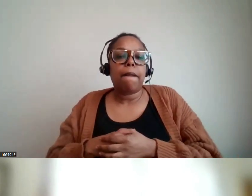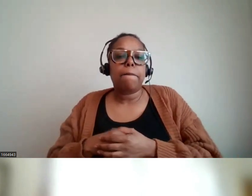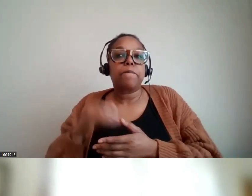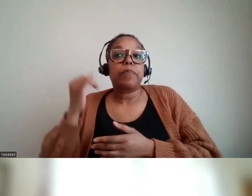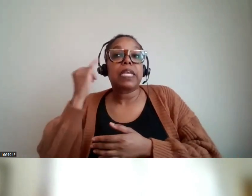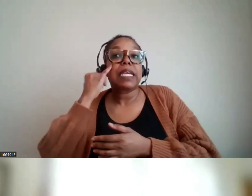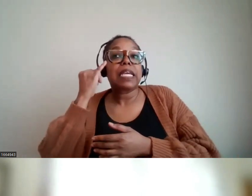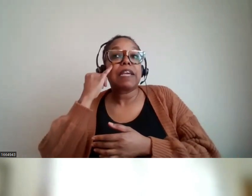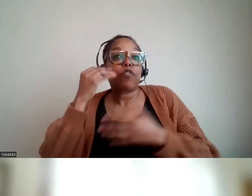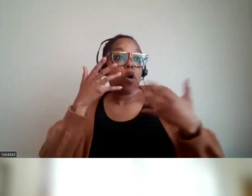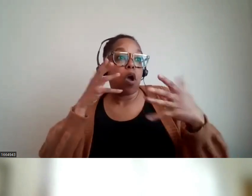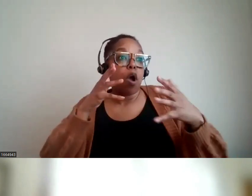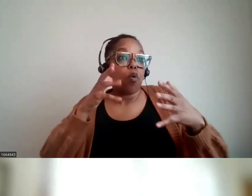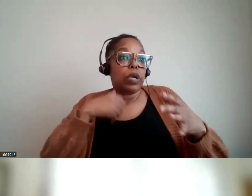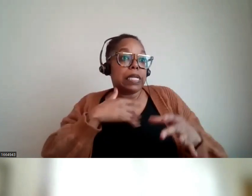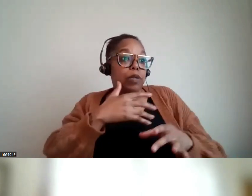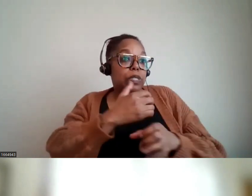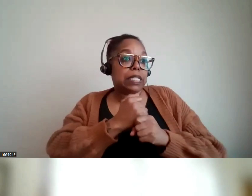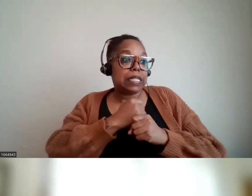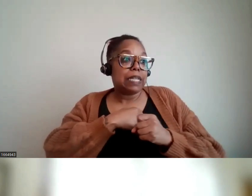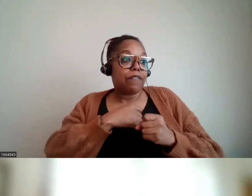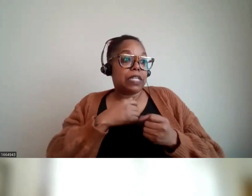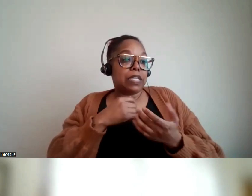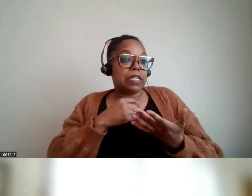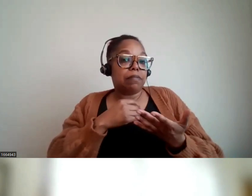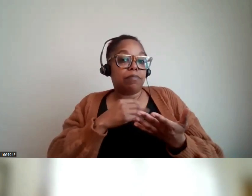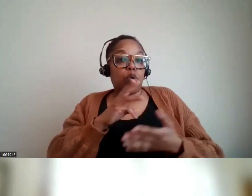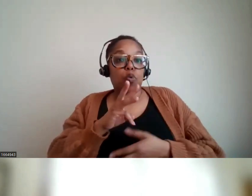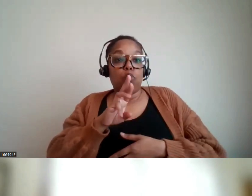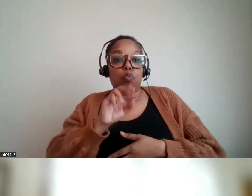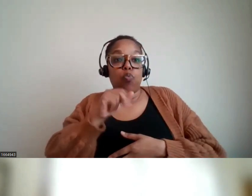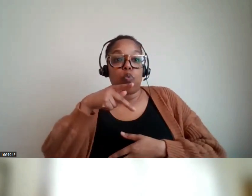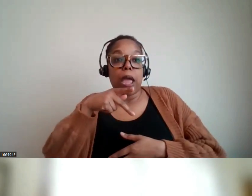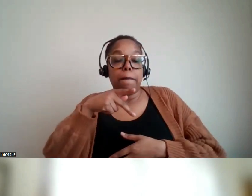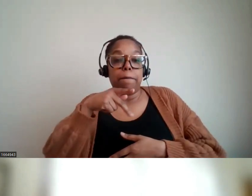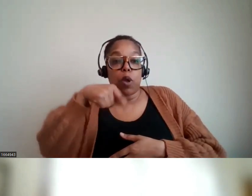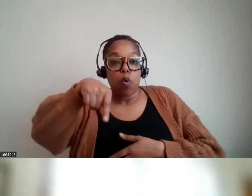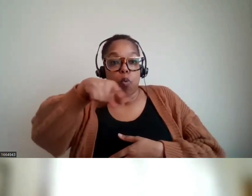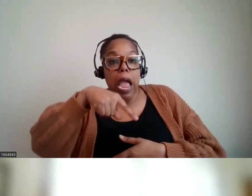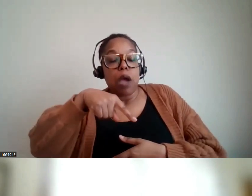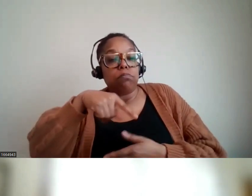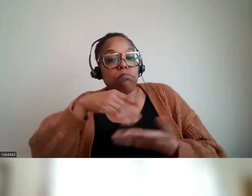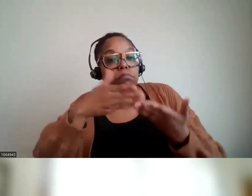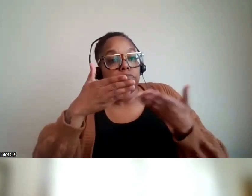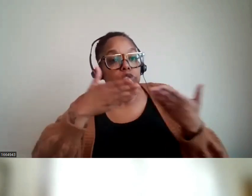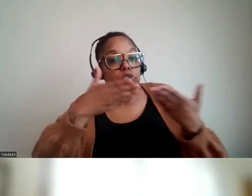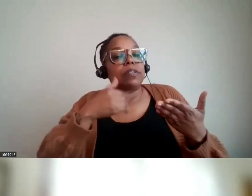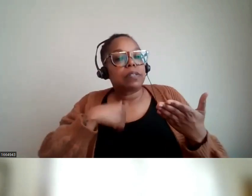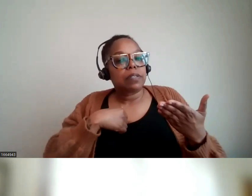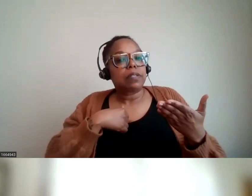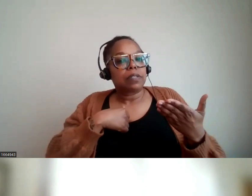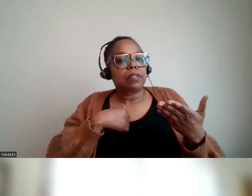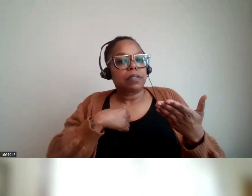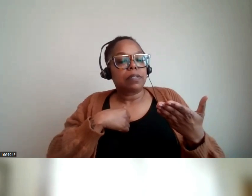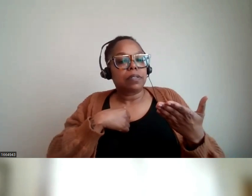wraparound services, so that would probably mean in my case that they might already have CMO level of care or case management, and they cannot